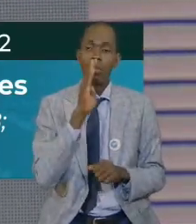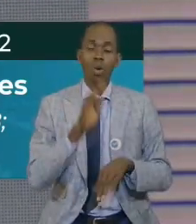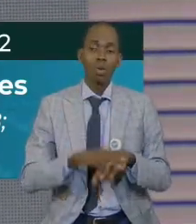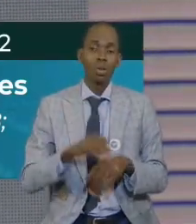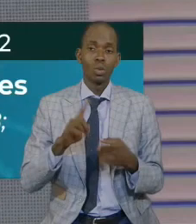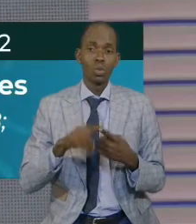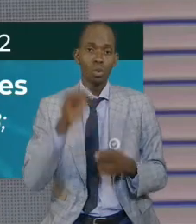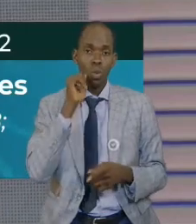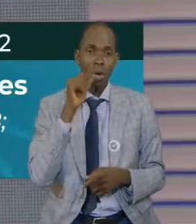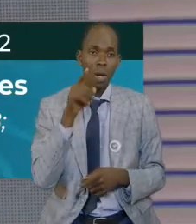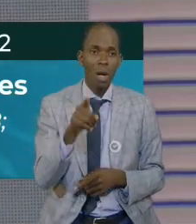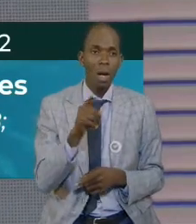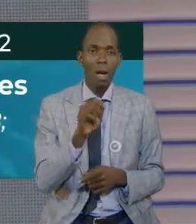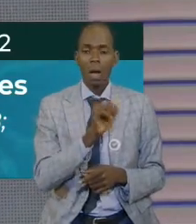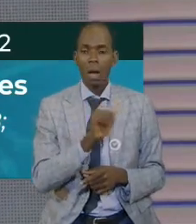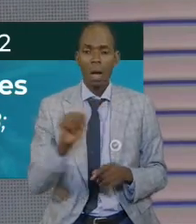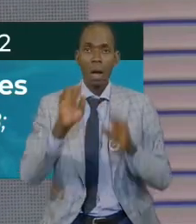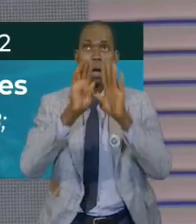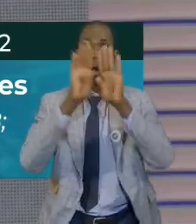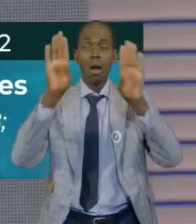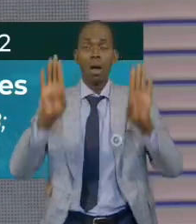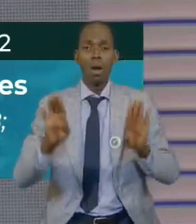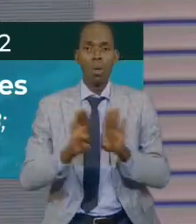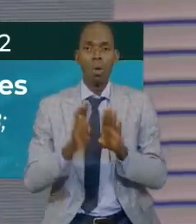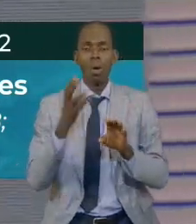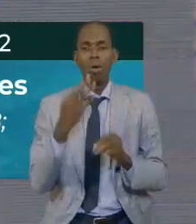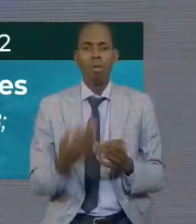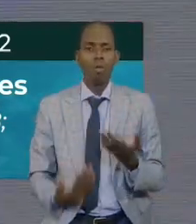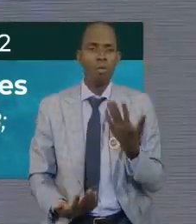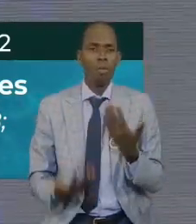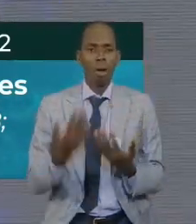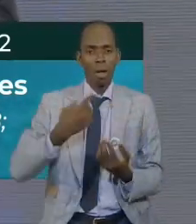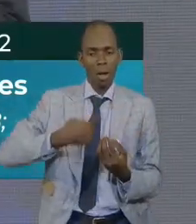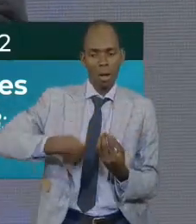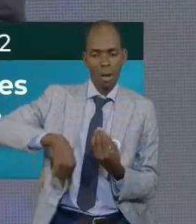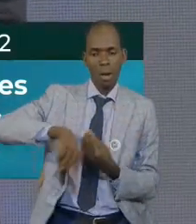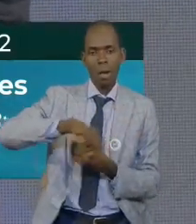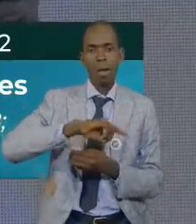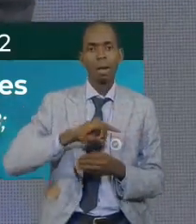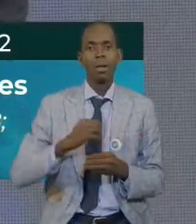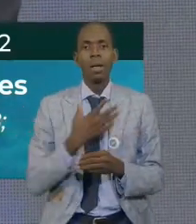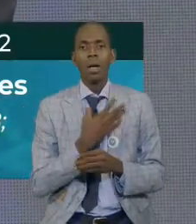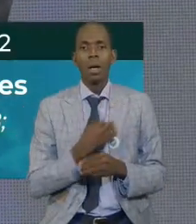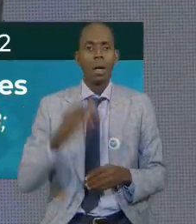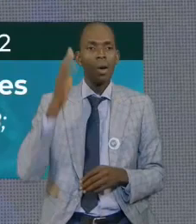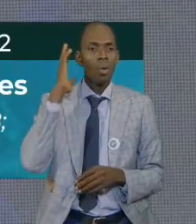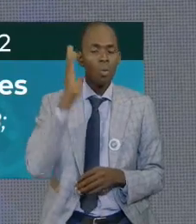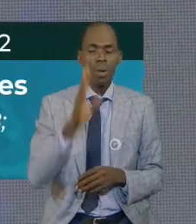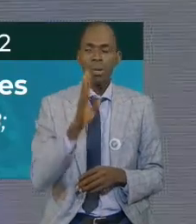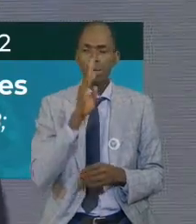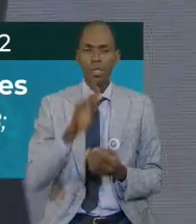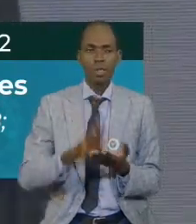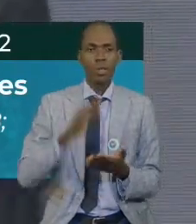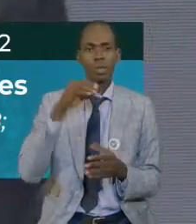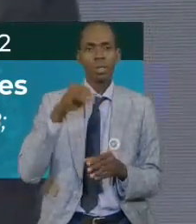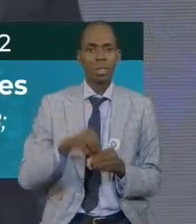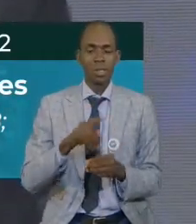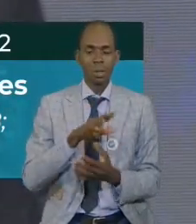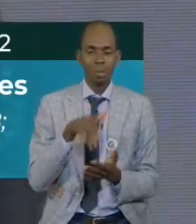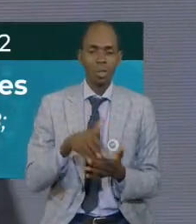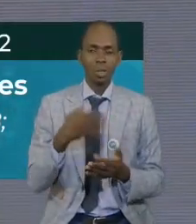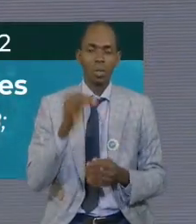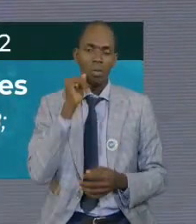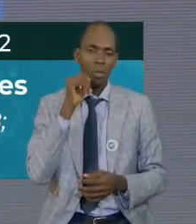wall of fire round about and will be the glory in the midst of her